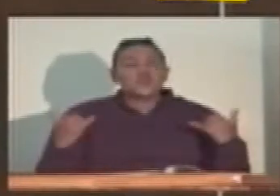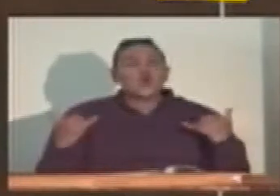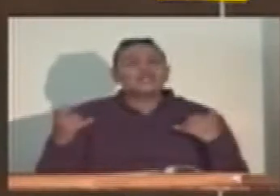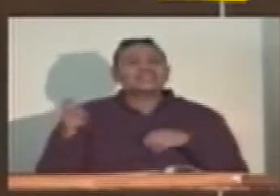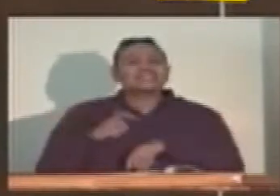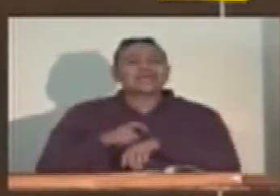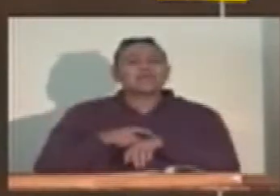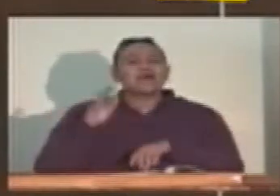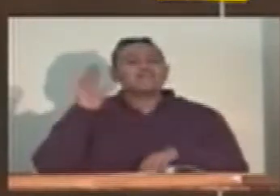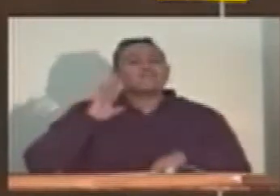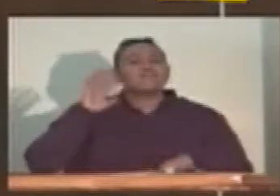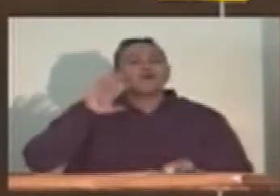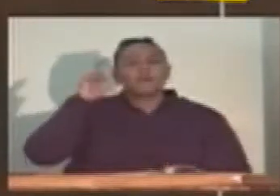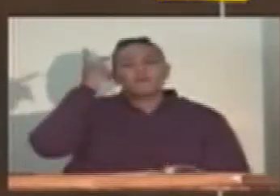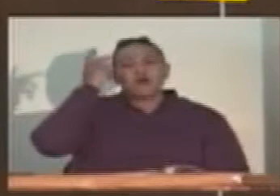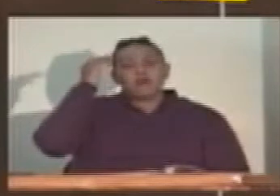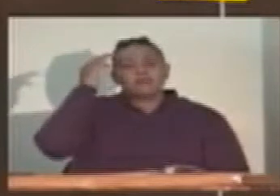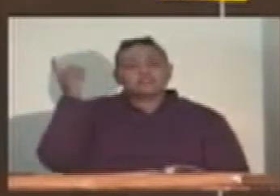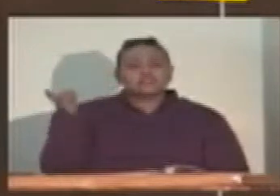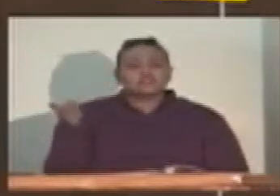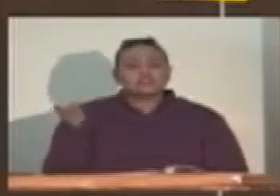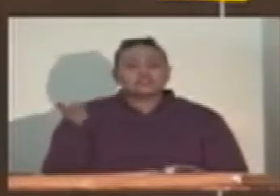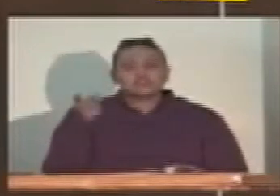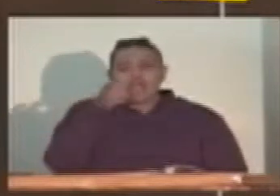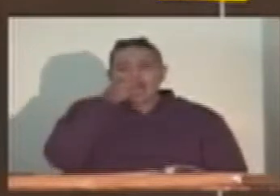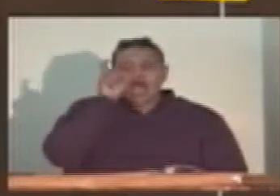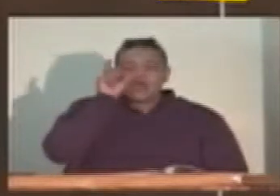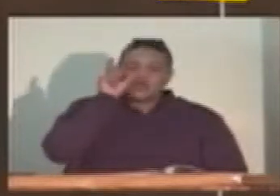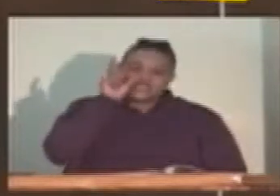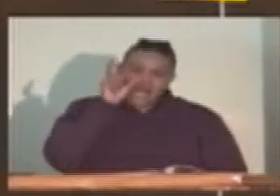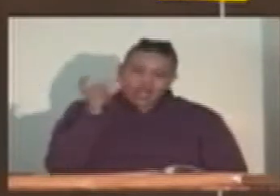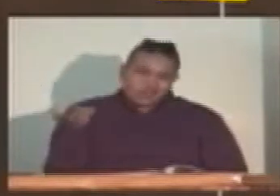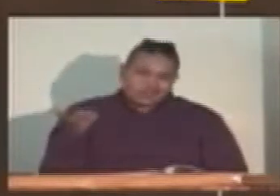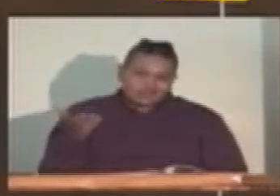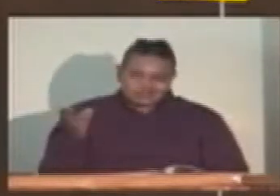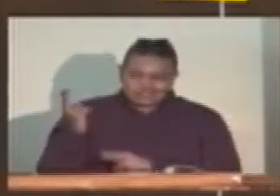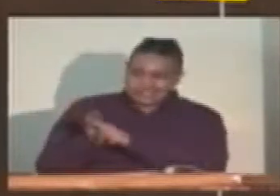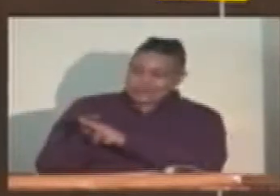after the former Prime Minister Edward Siaga.